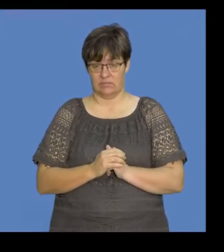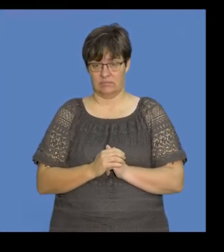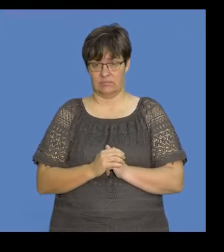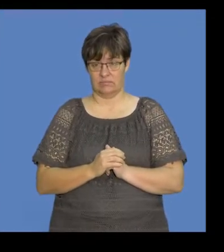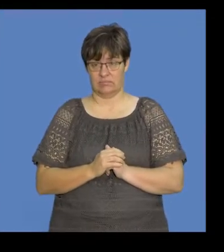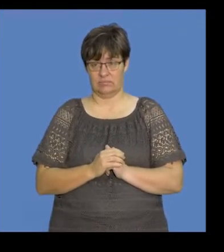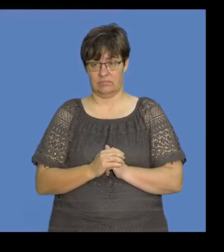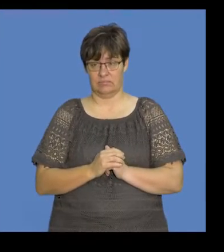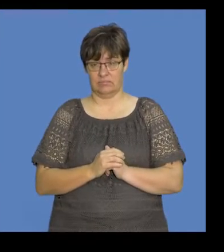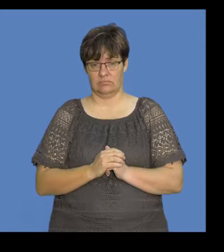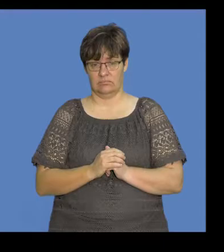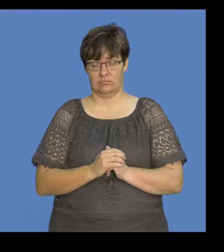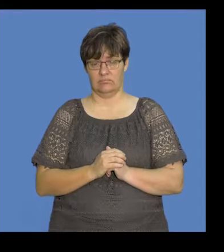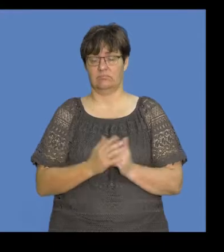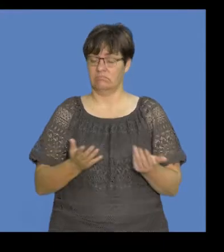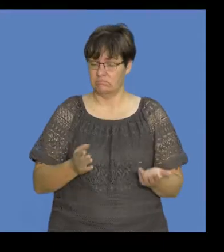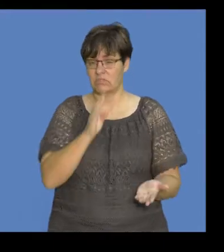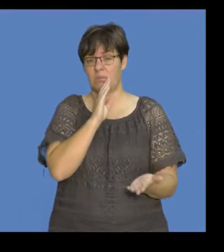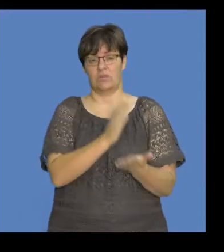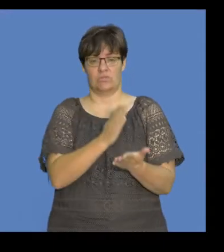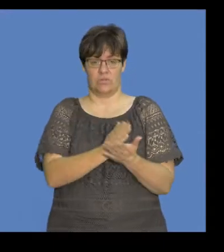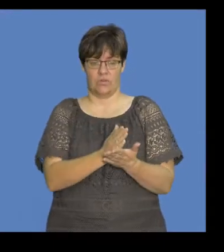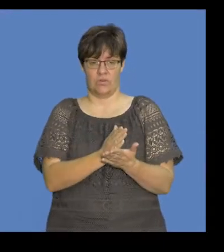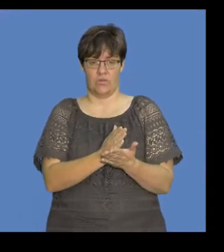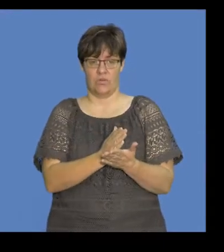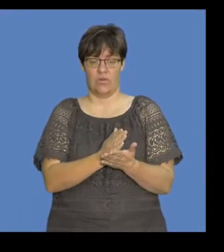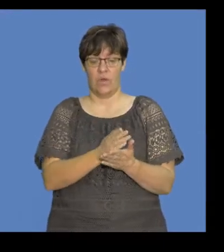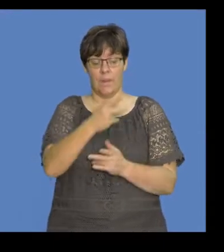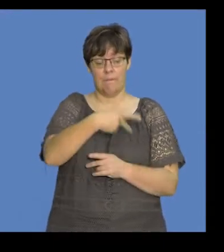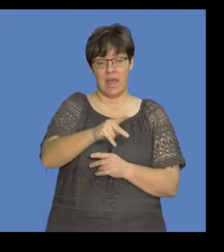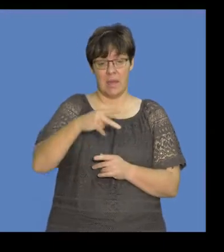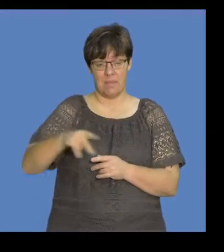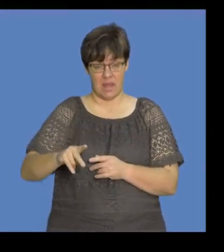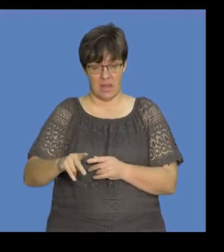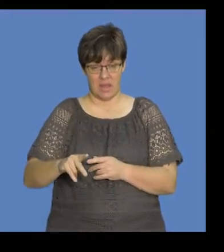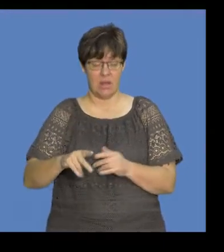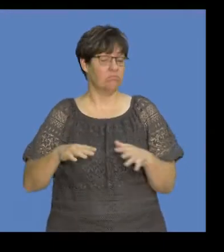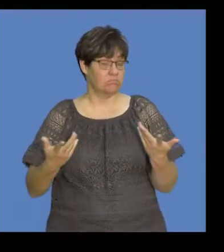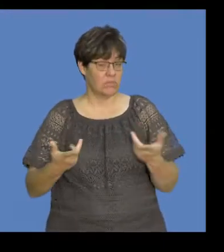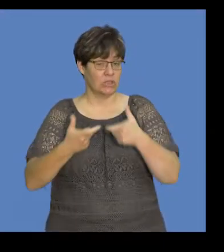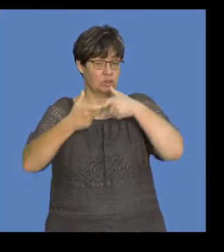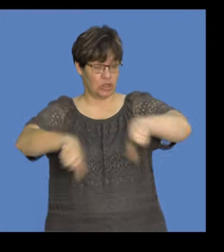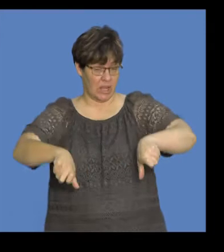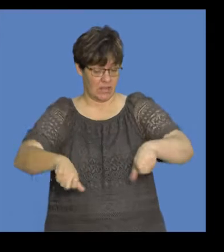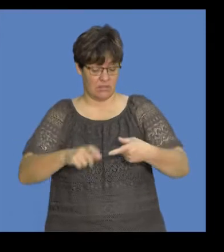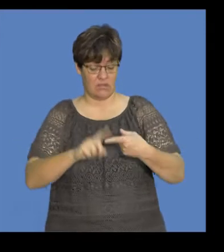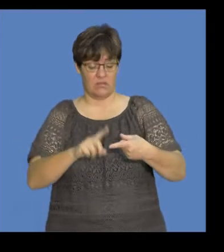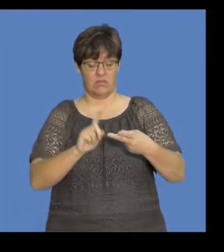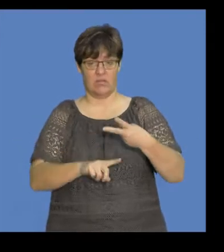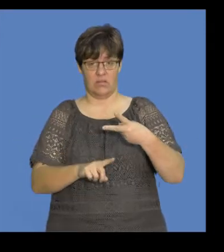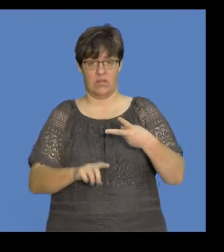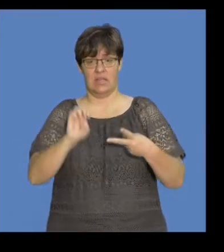And therefore, it ensures that all payments are made either by check or